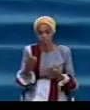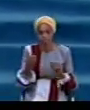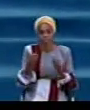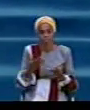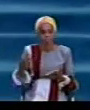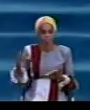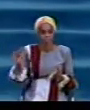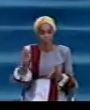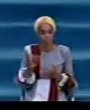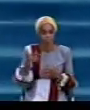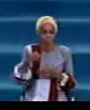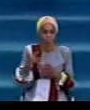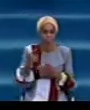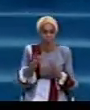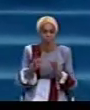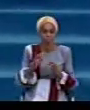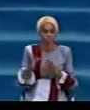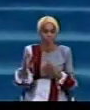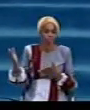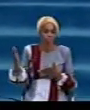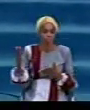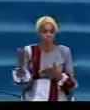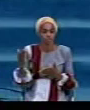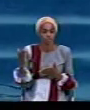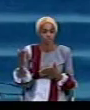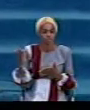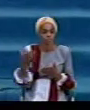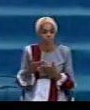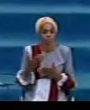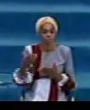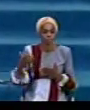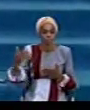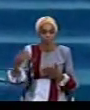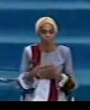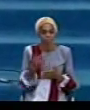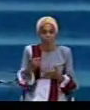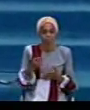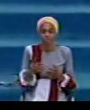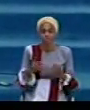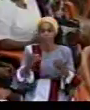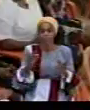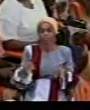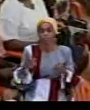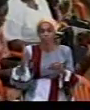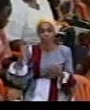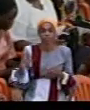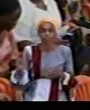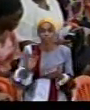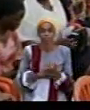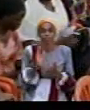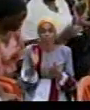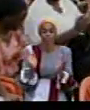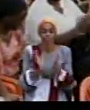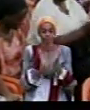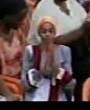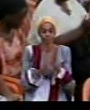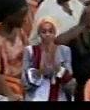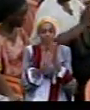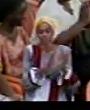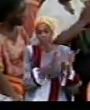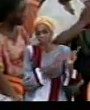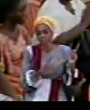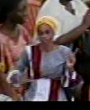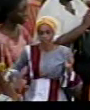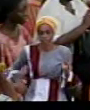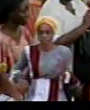a new one now, I know how much it's worth. I give God the glory. Thank you, Jesus. Praise the Lord. Praise the Lord. We want to go